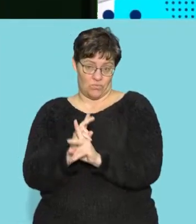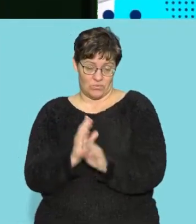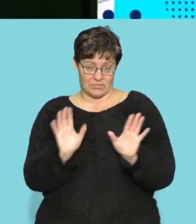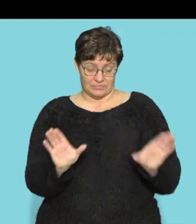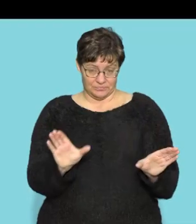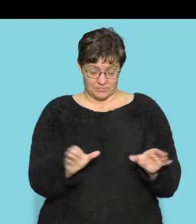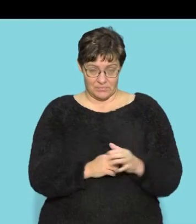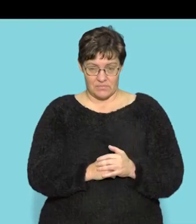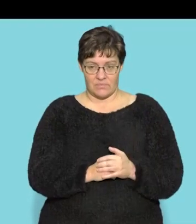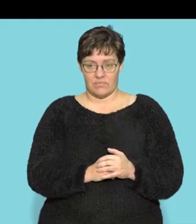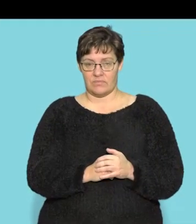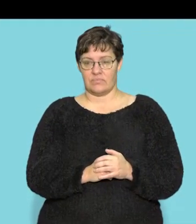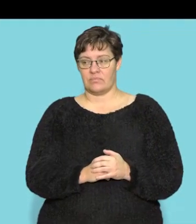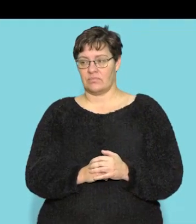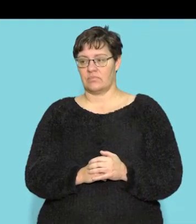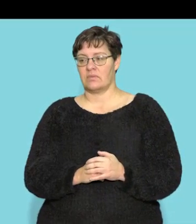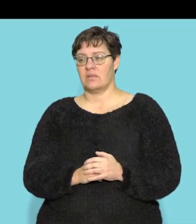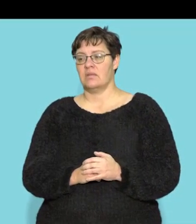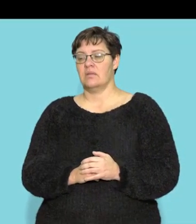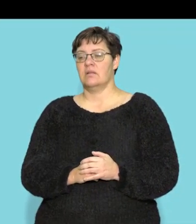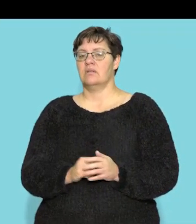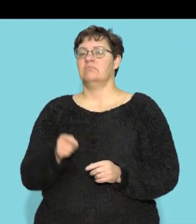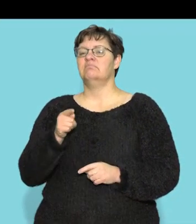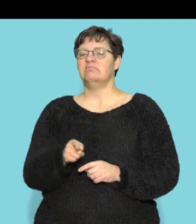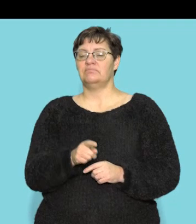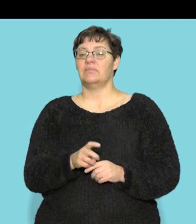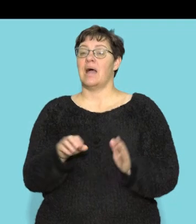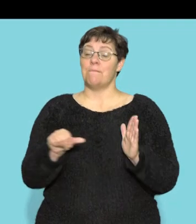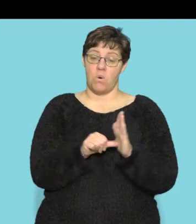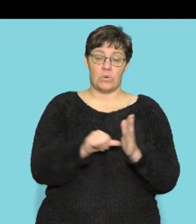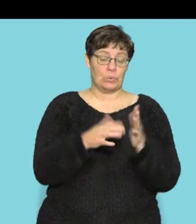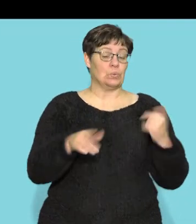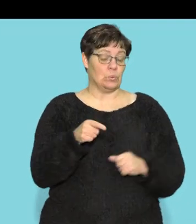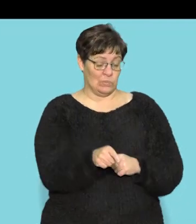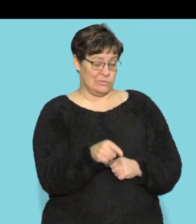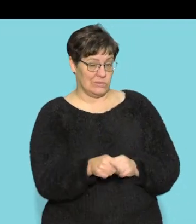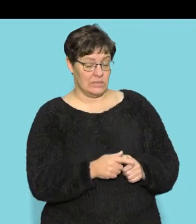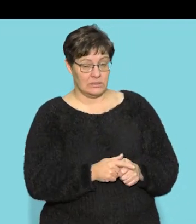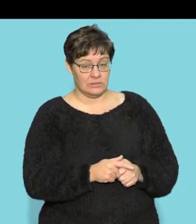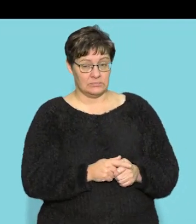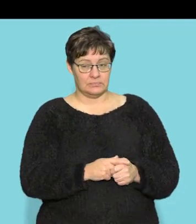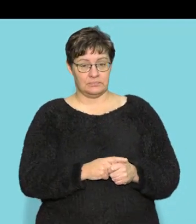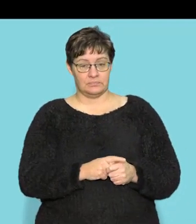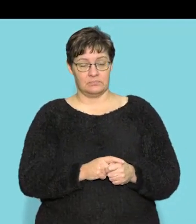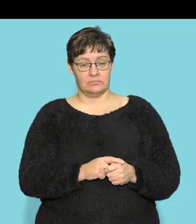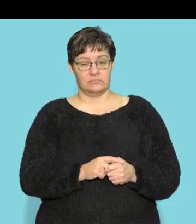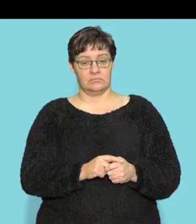there's your short-term loan or your current portion of your loan, and this is an important one, very, very important one.